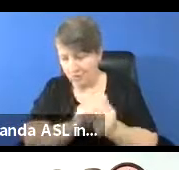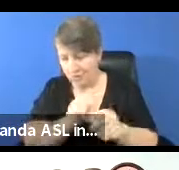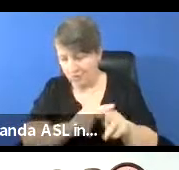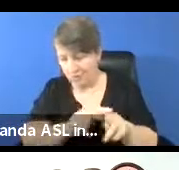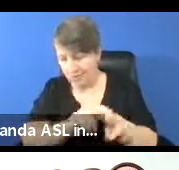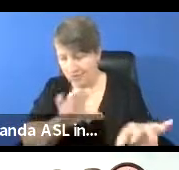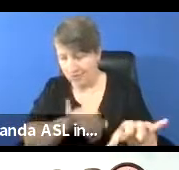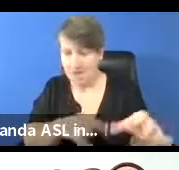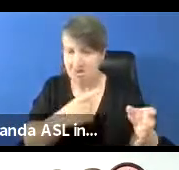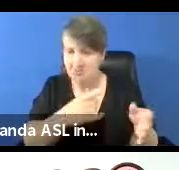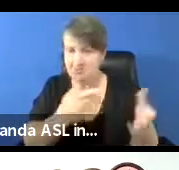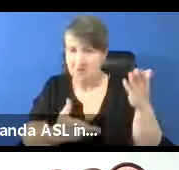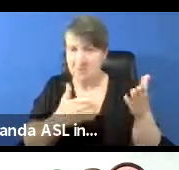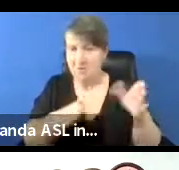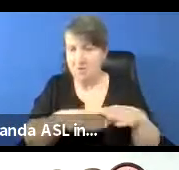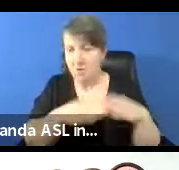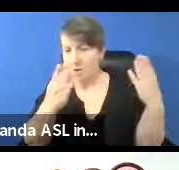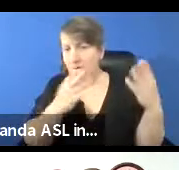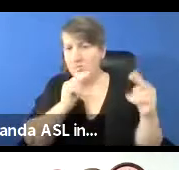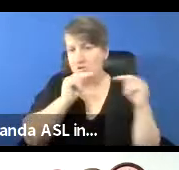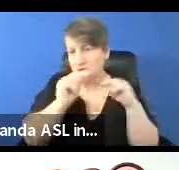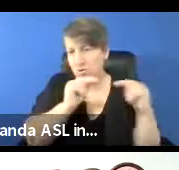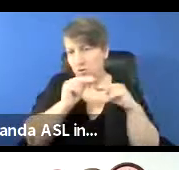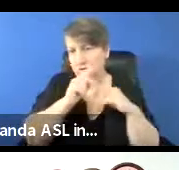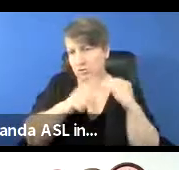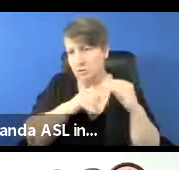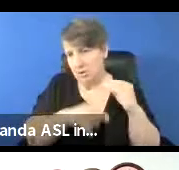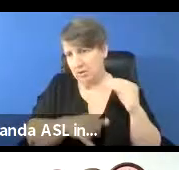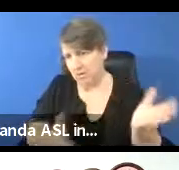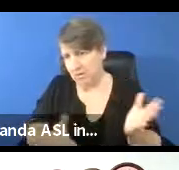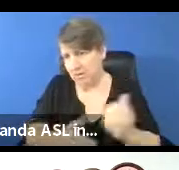they would not be open to negotiating about that.